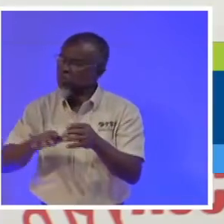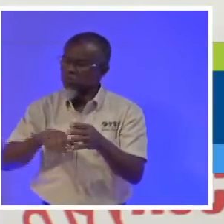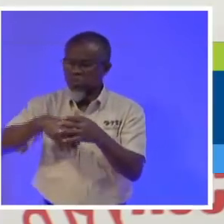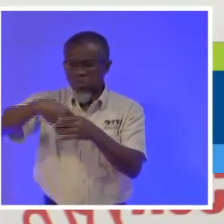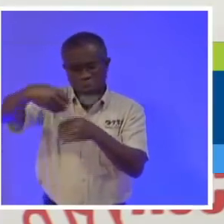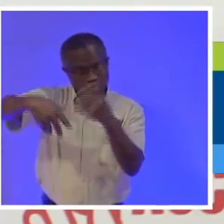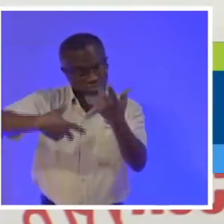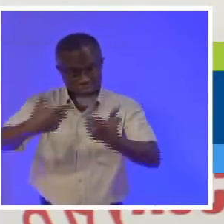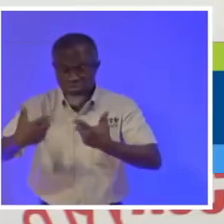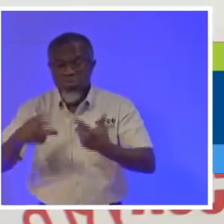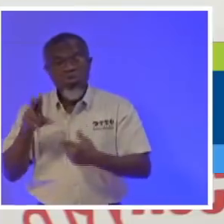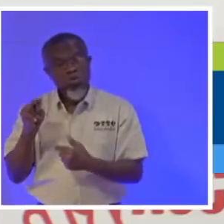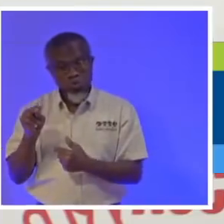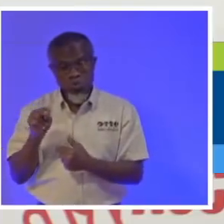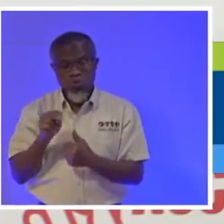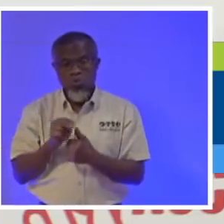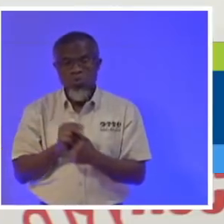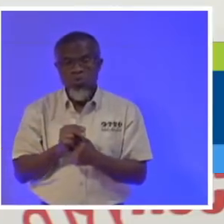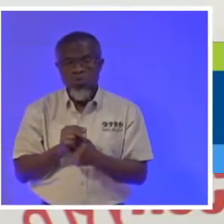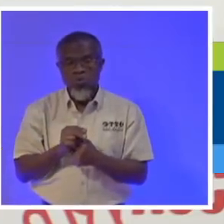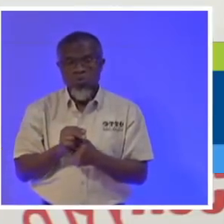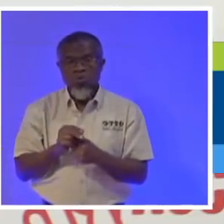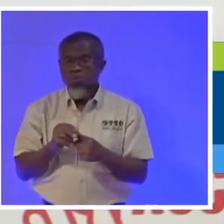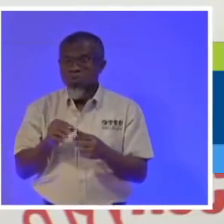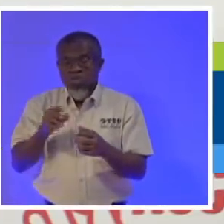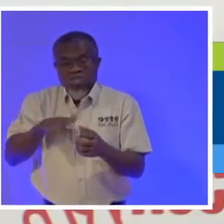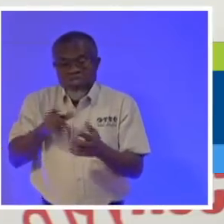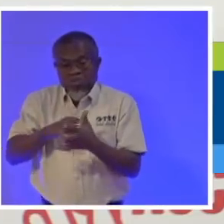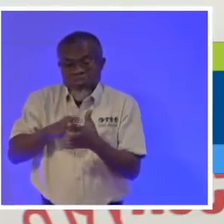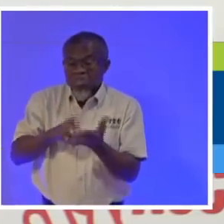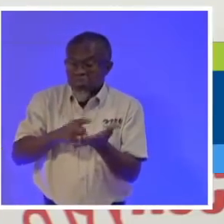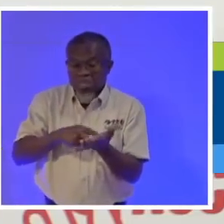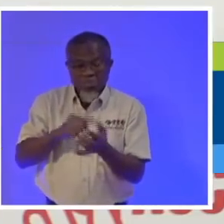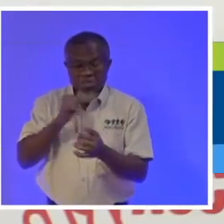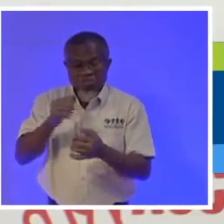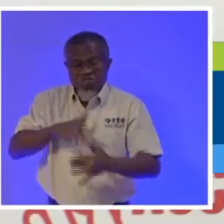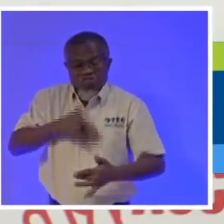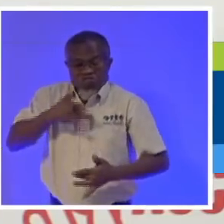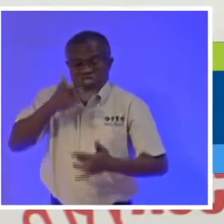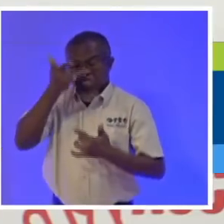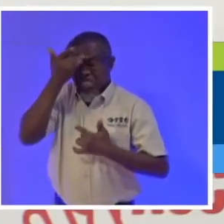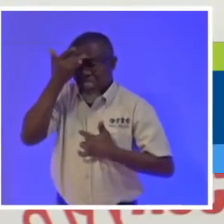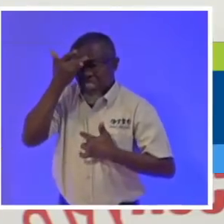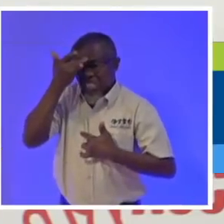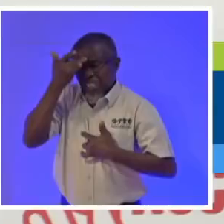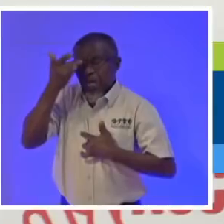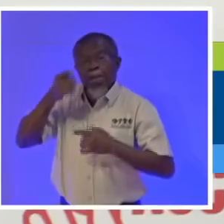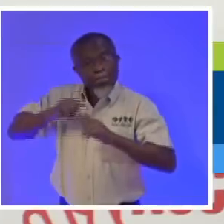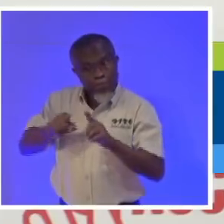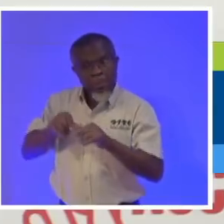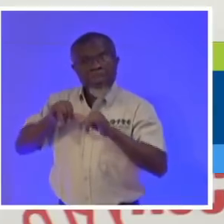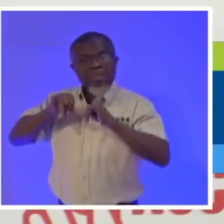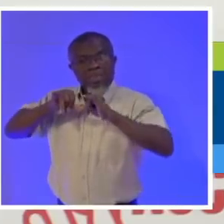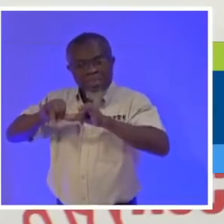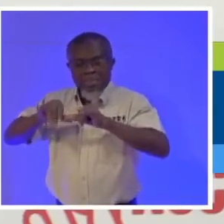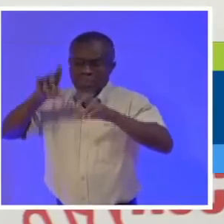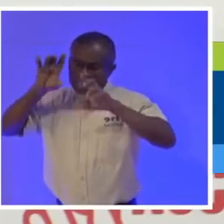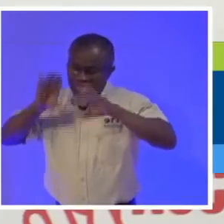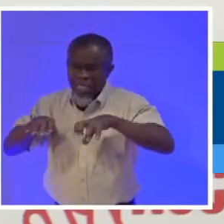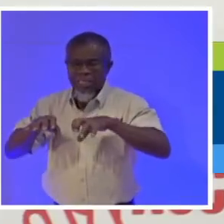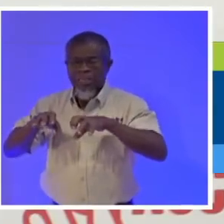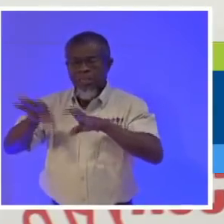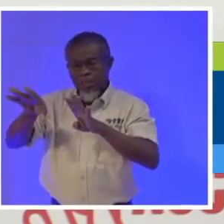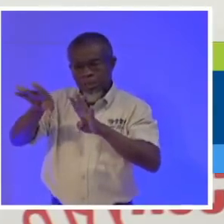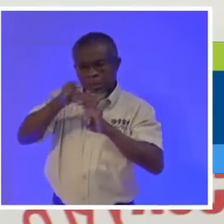while they are ill, even if they don't feel ill. Now, people may test negative prior to that, but as